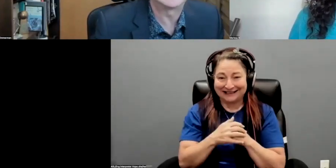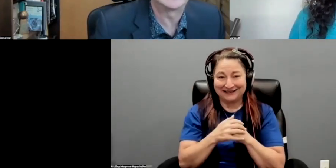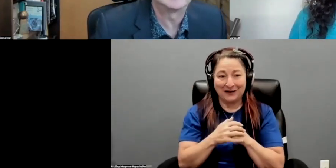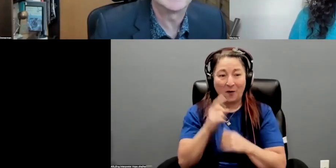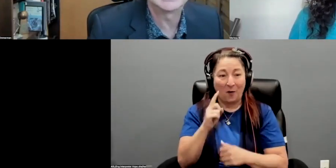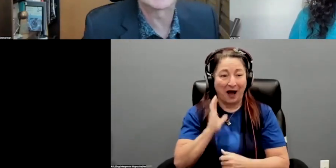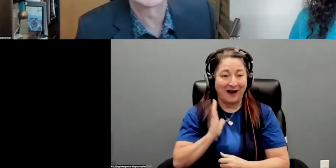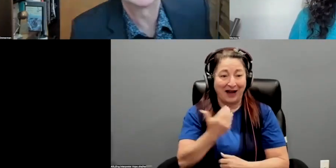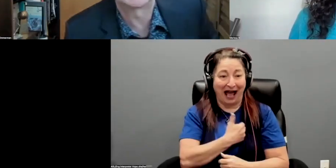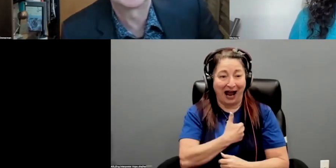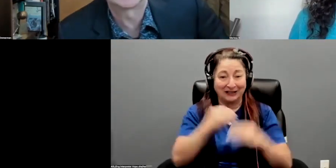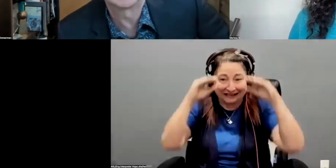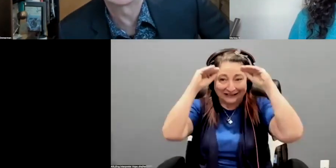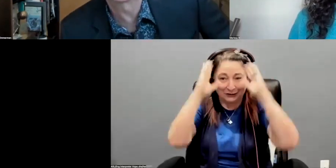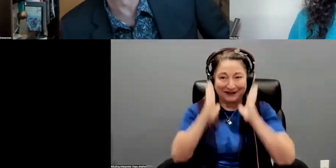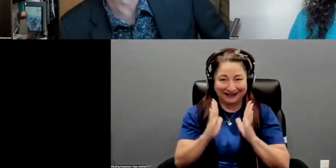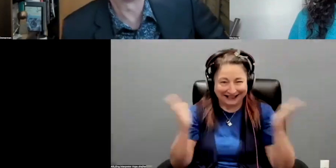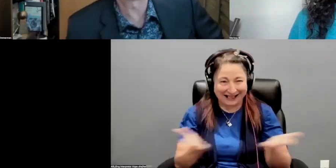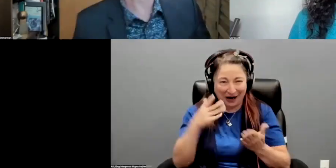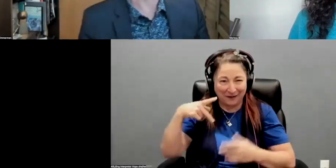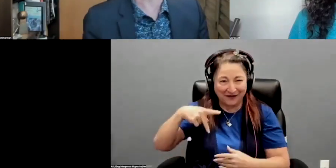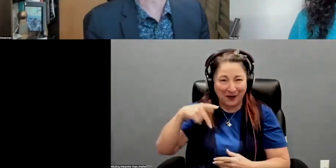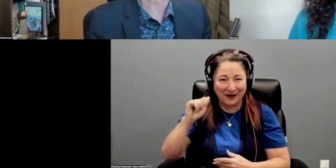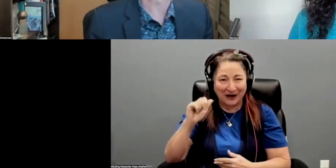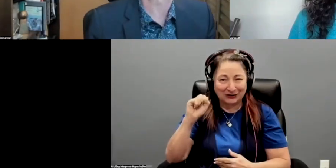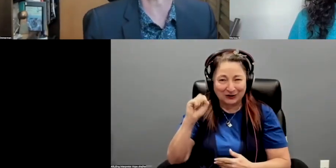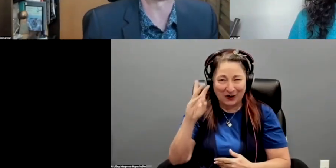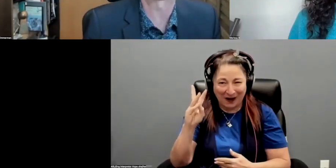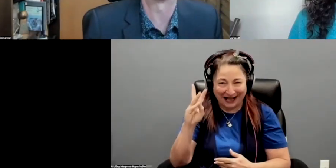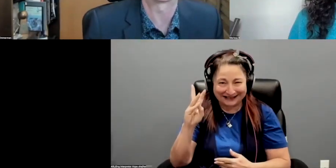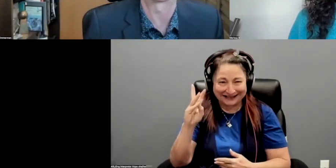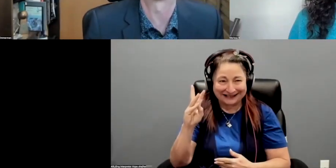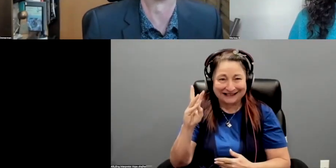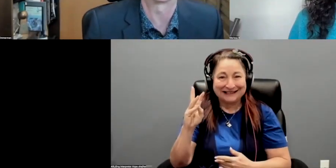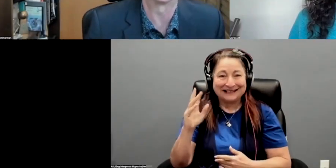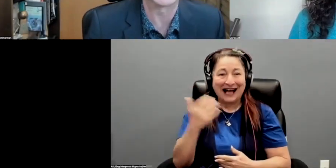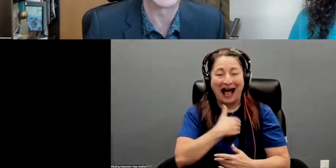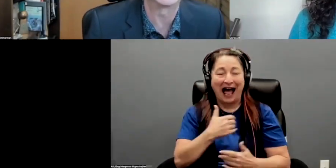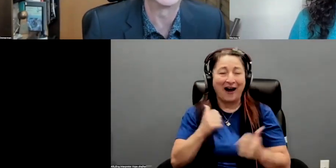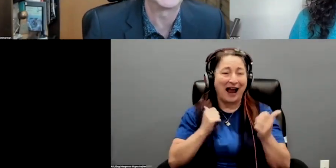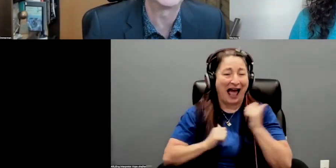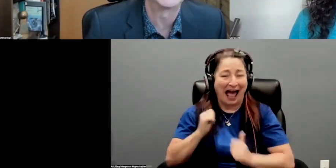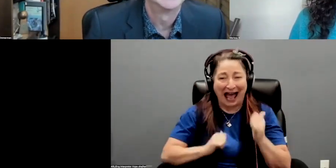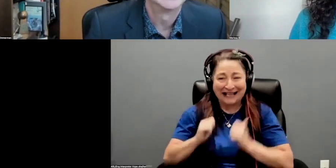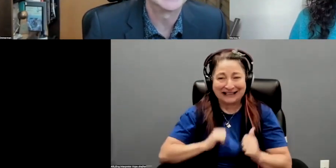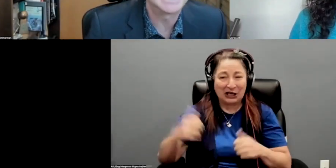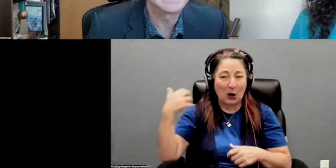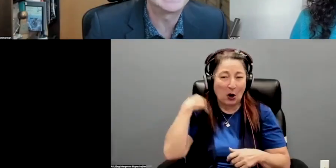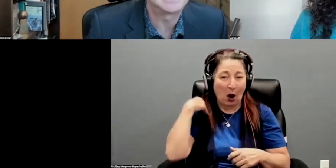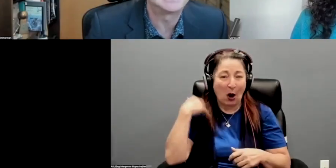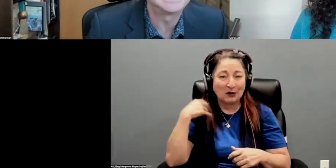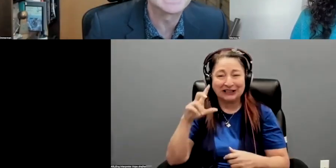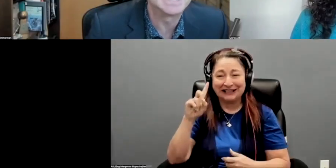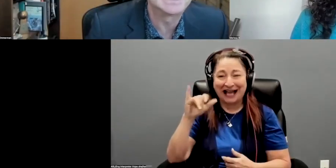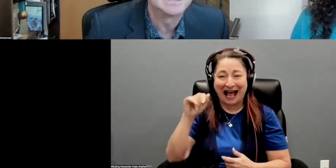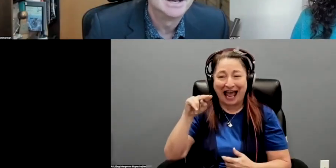our instructors at Performing Arts Studio West, our glorious acting coach,